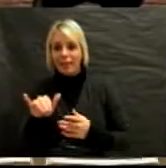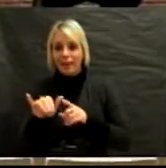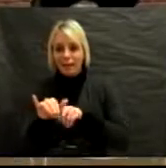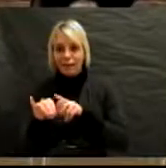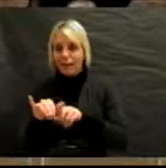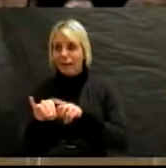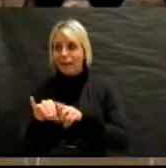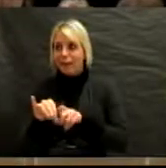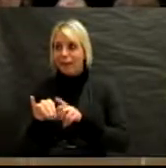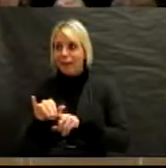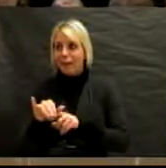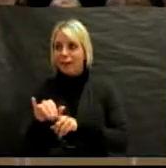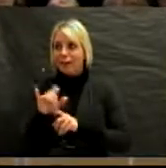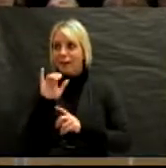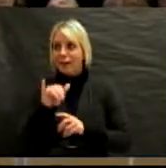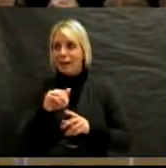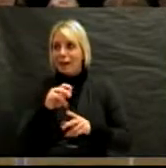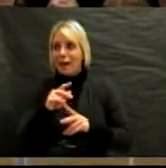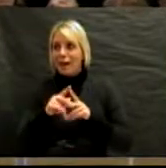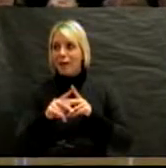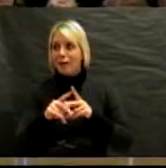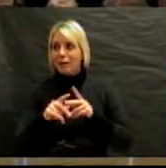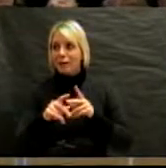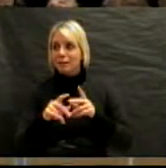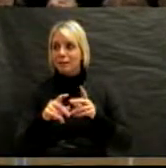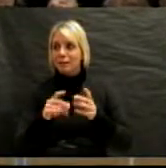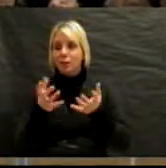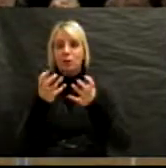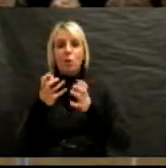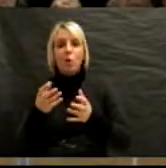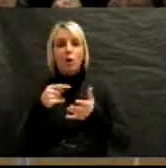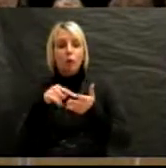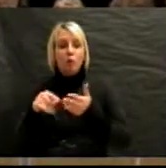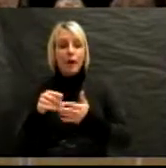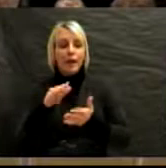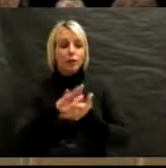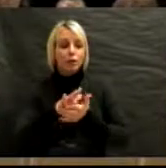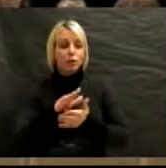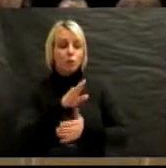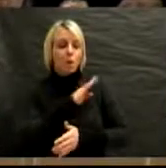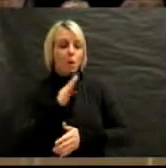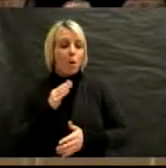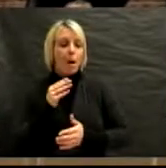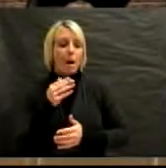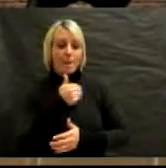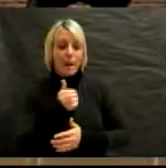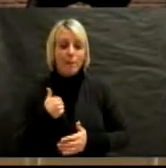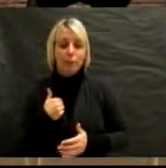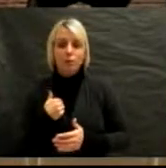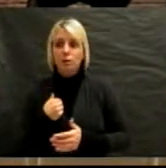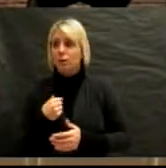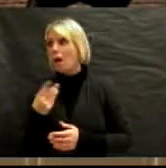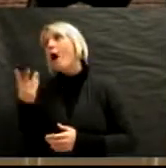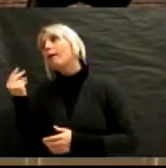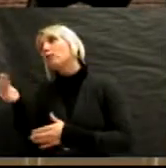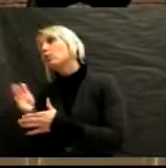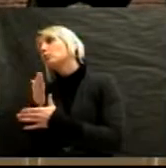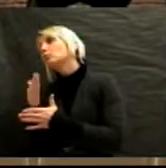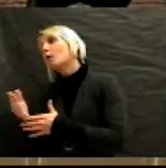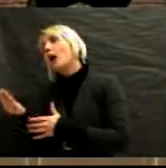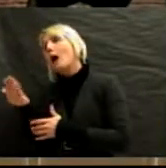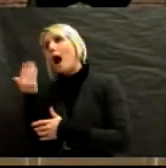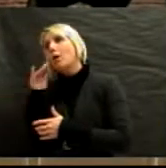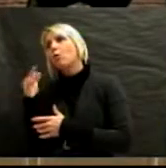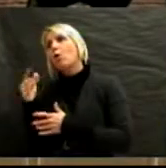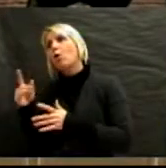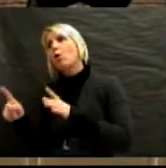many. Pretty few, few and far between. I don't, right off the top, I don't know of any that, Winona used to be over $1,000. yeah, I think most are Some